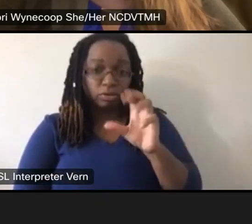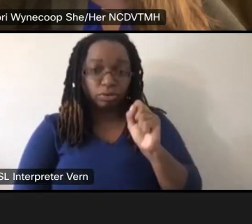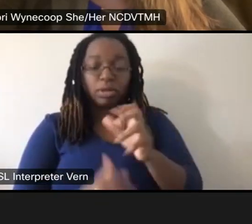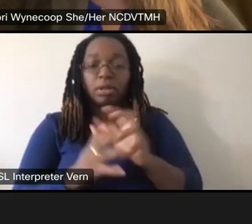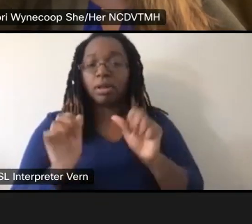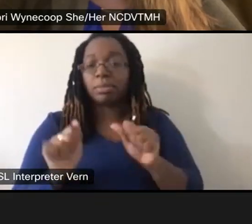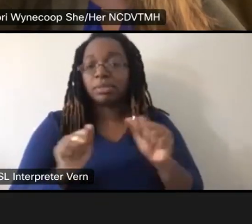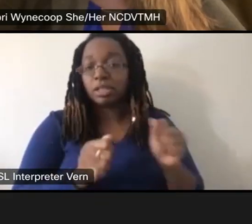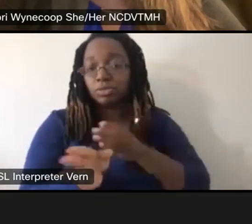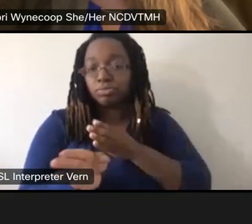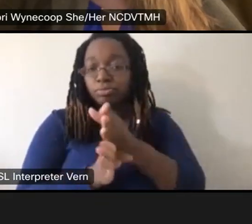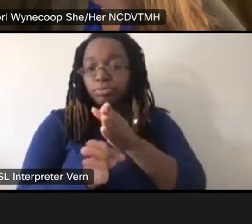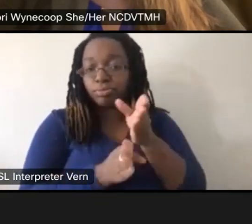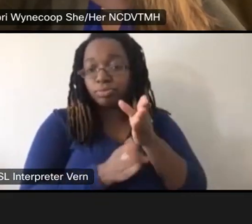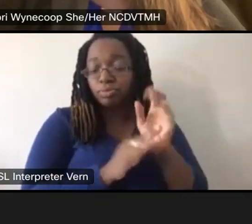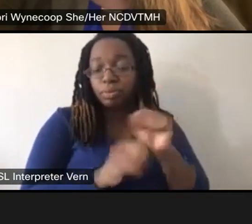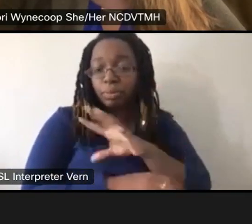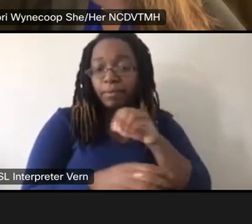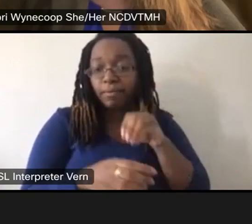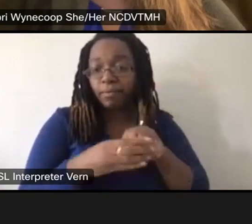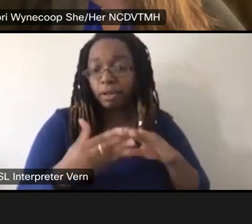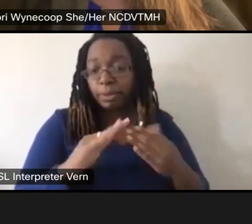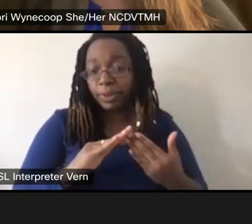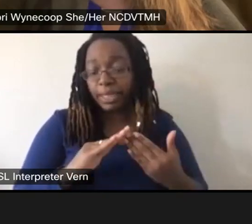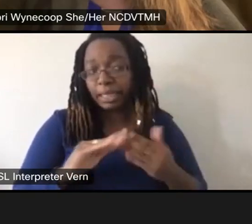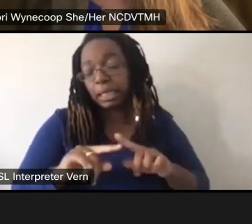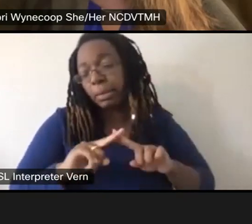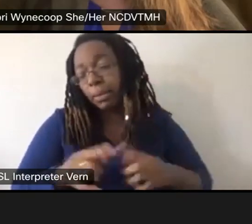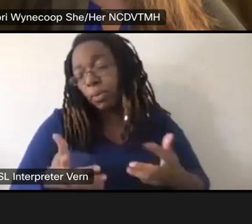they could get involved in their communities, depending on what's available.